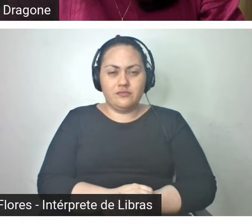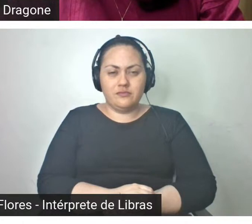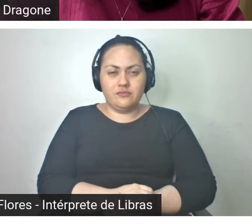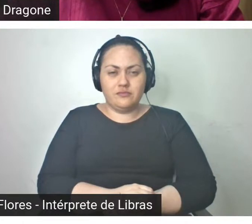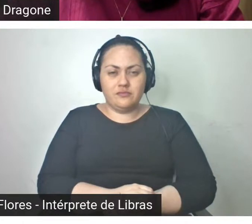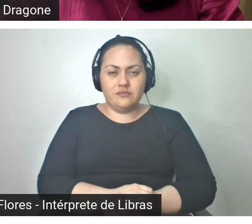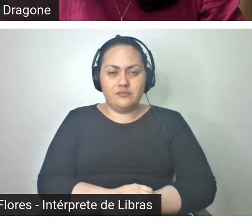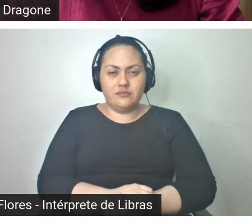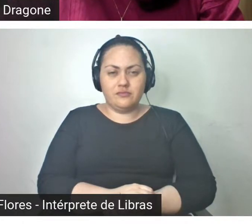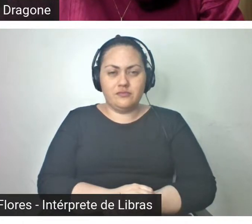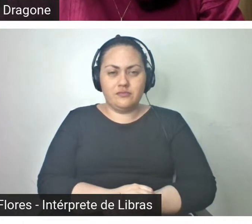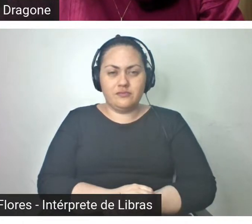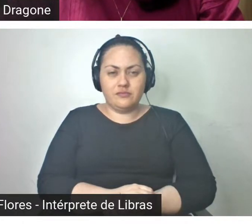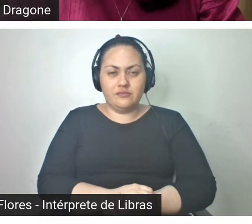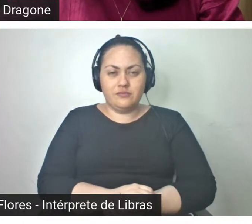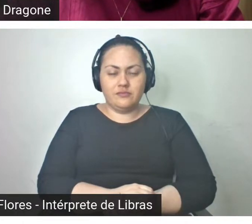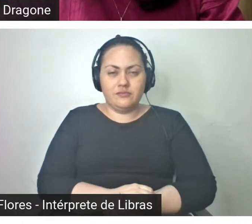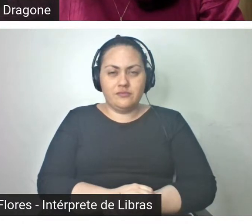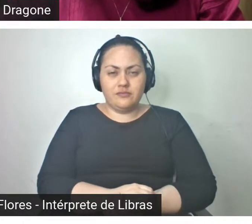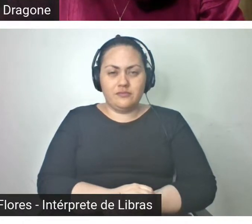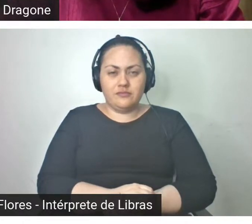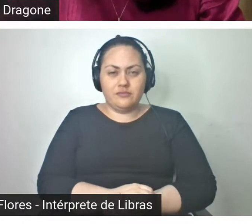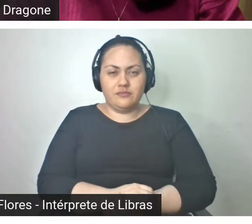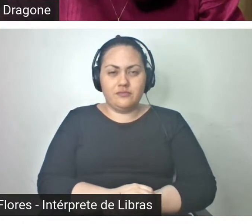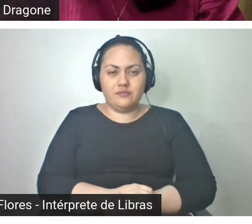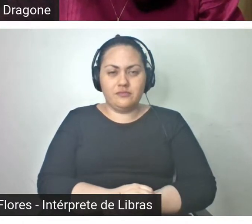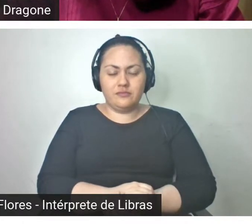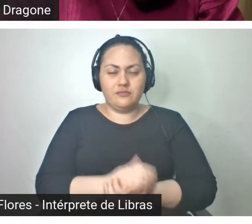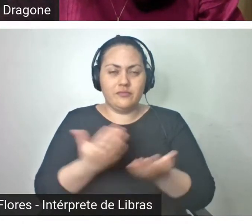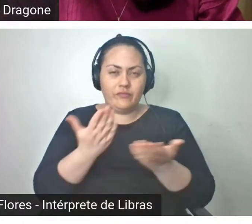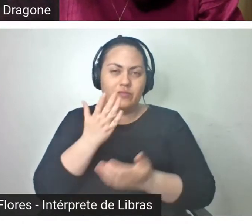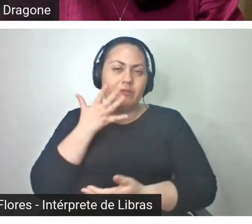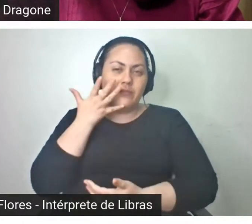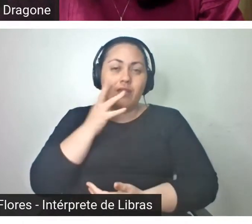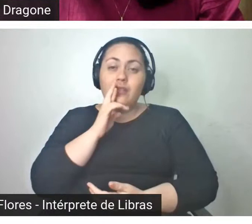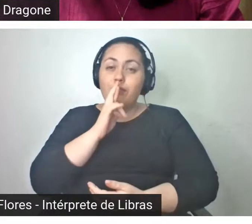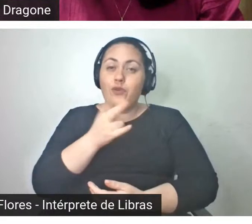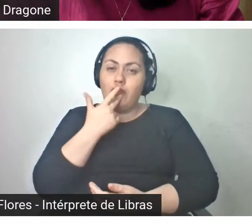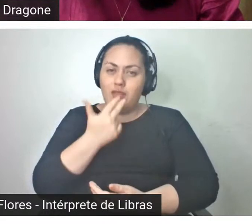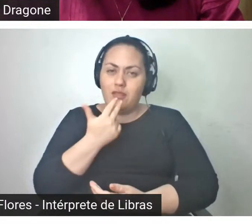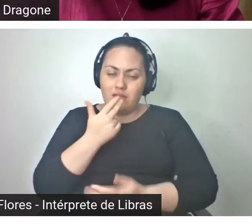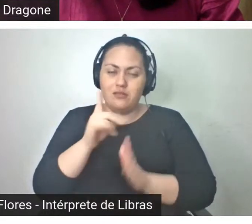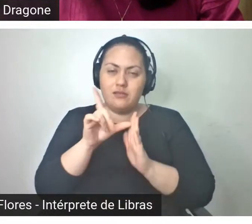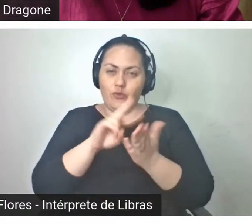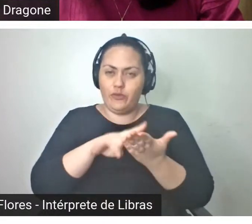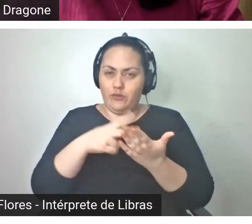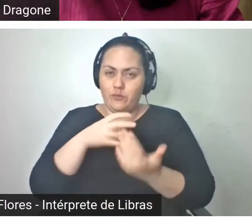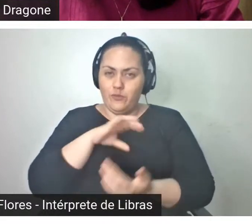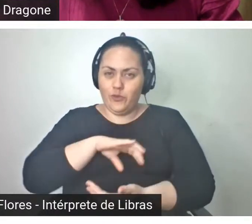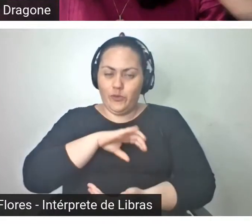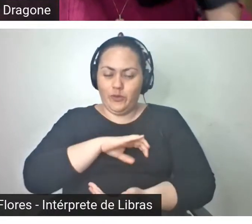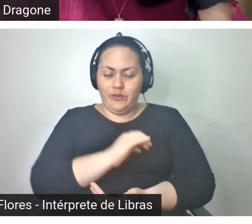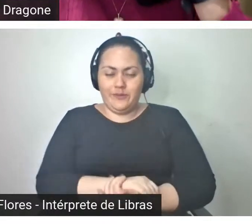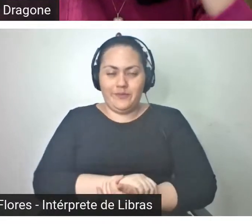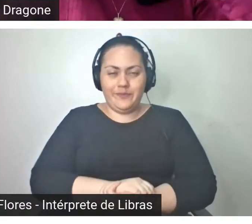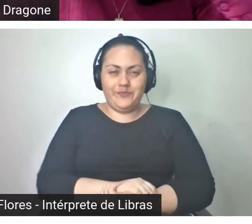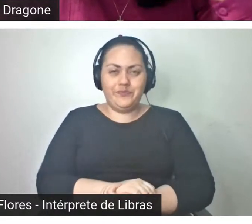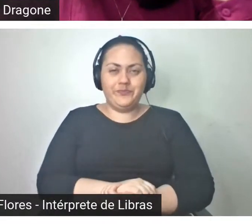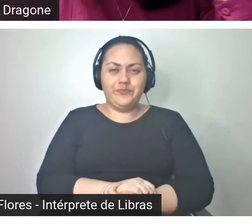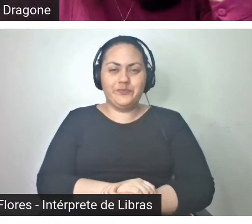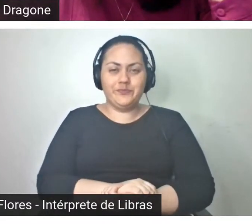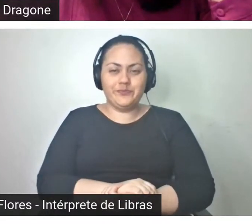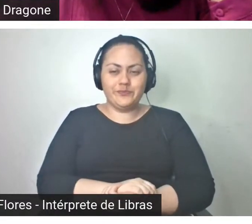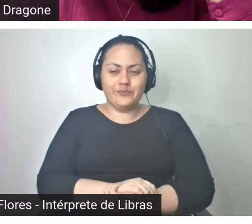And the answer is it depends on what goals you want to achieve, and policymakers